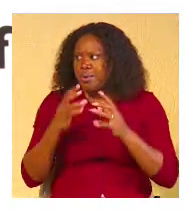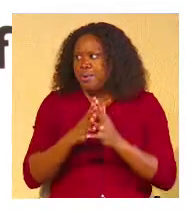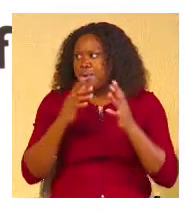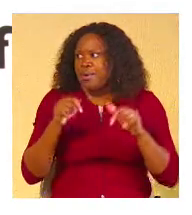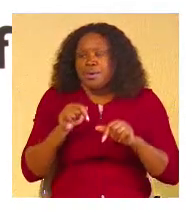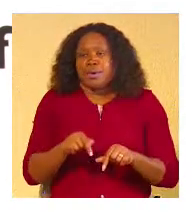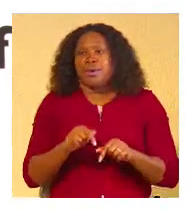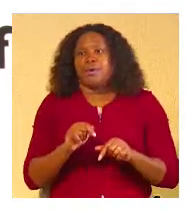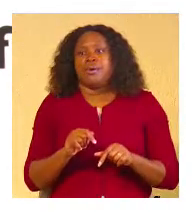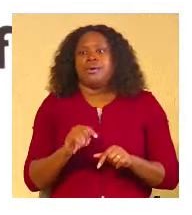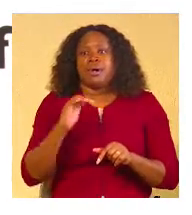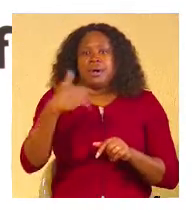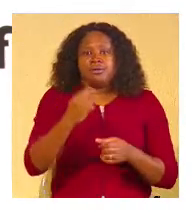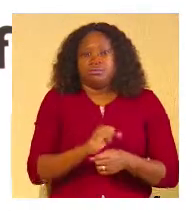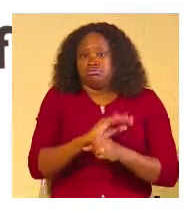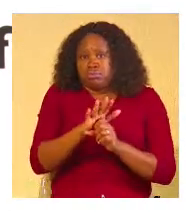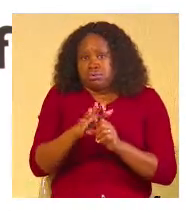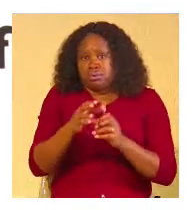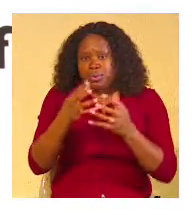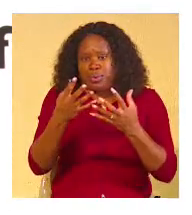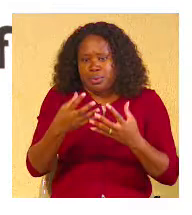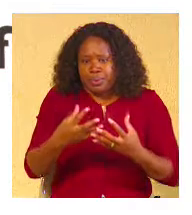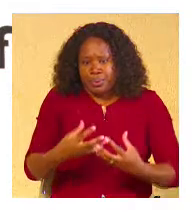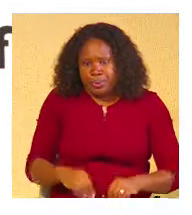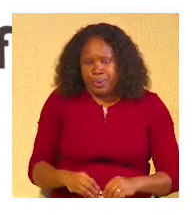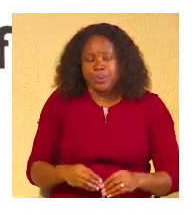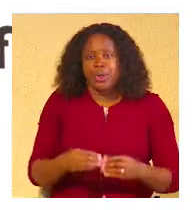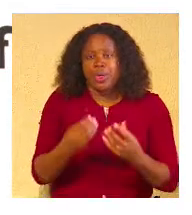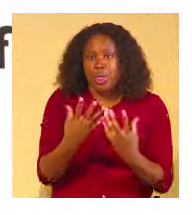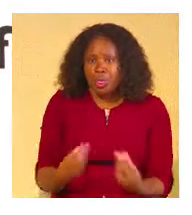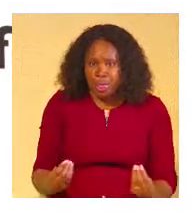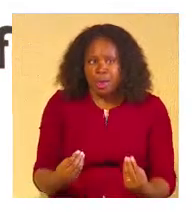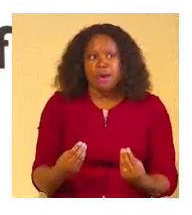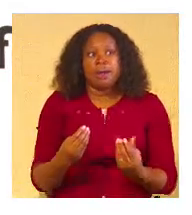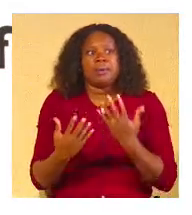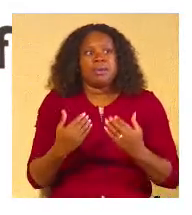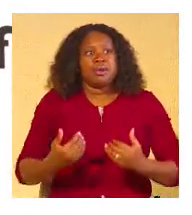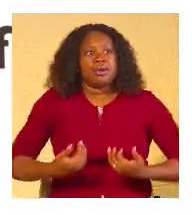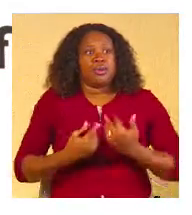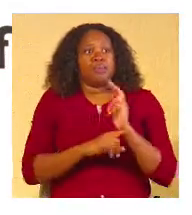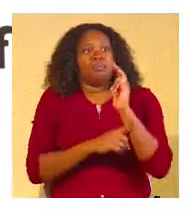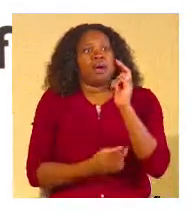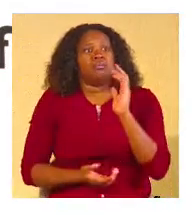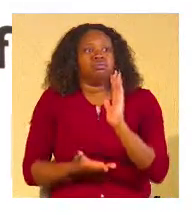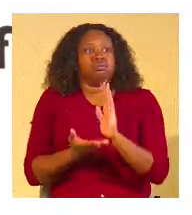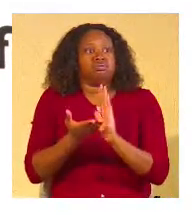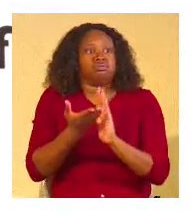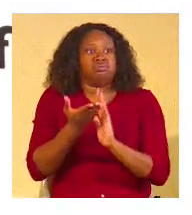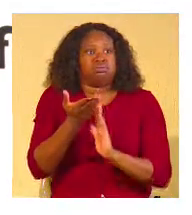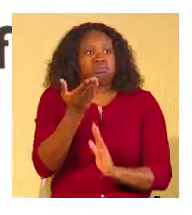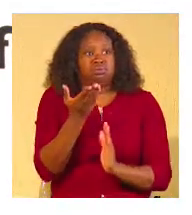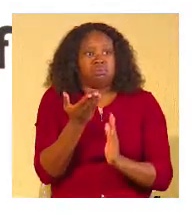is after this pandemic, we might see unintended teenage pregnancy going up because they are unable